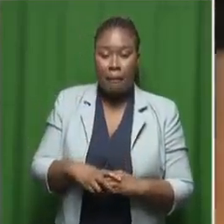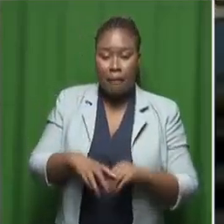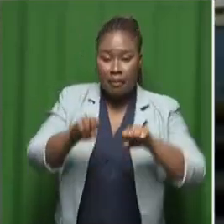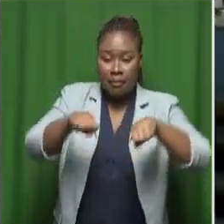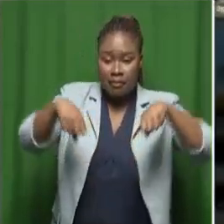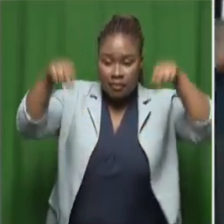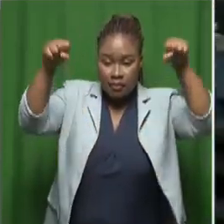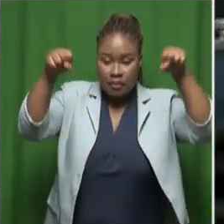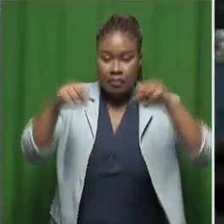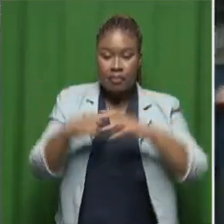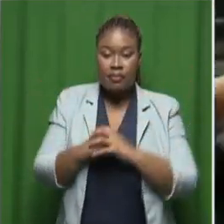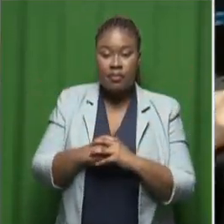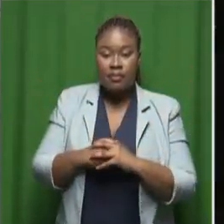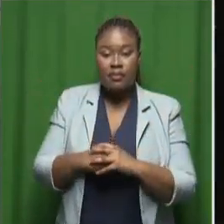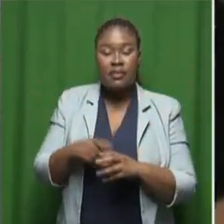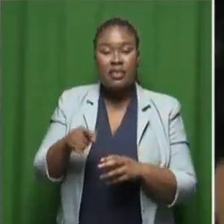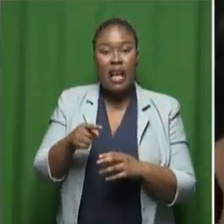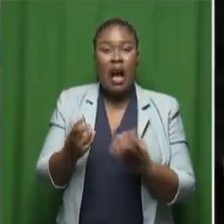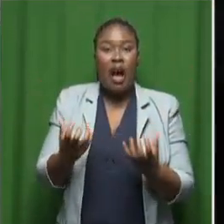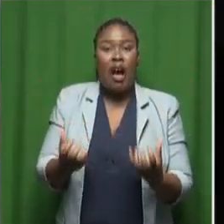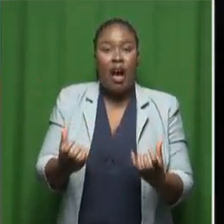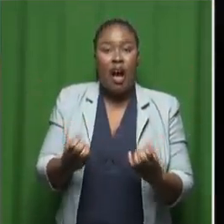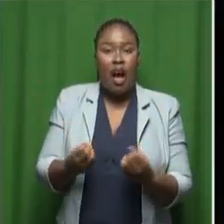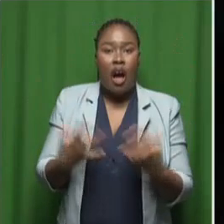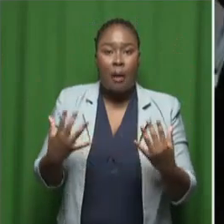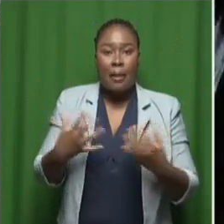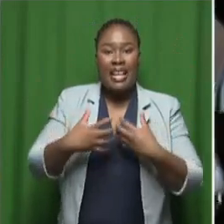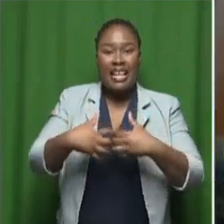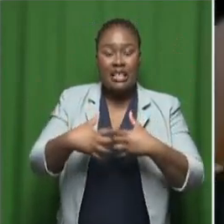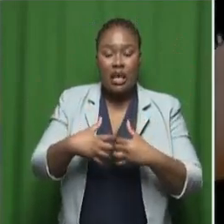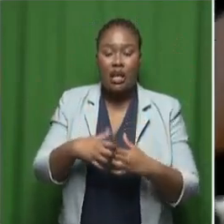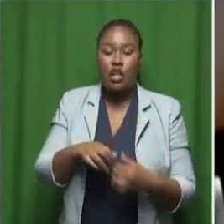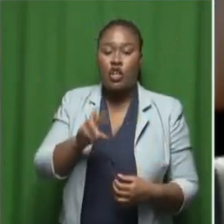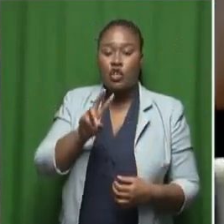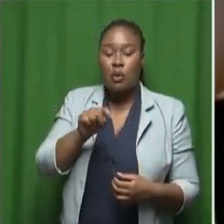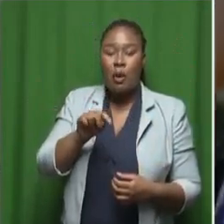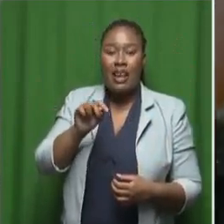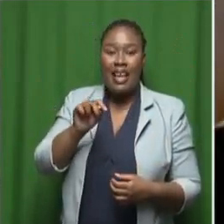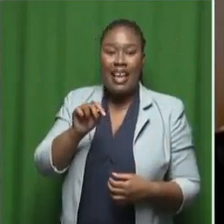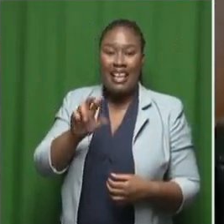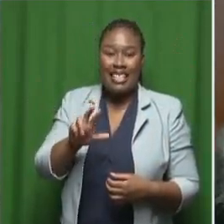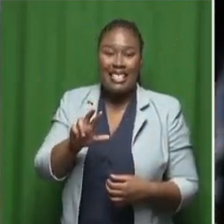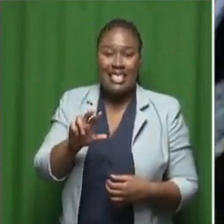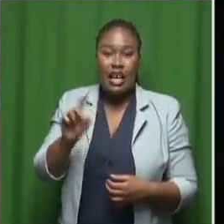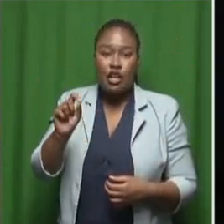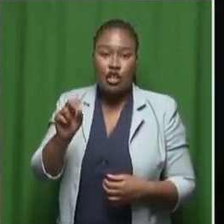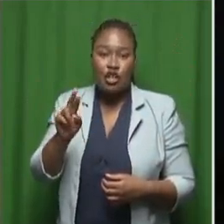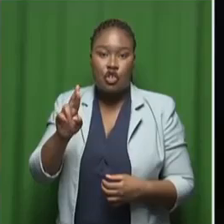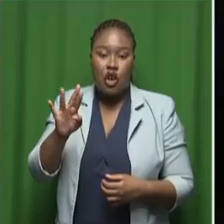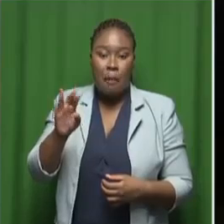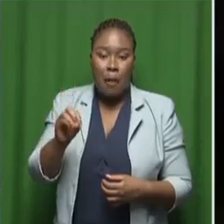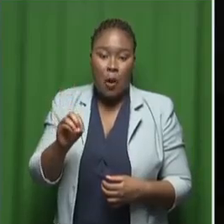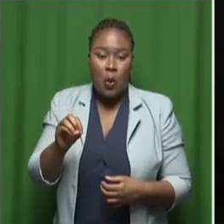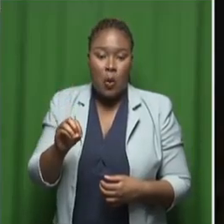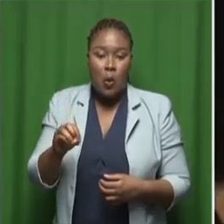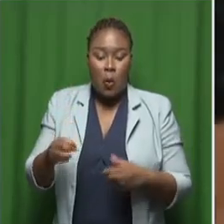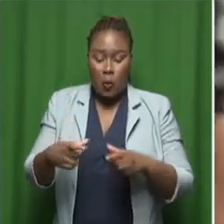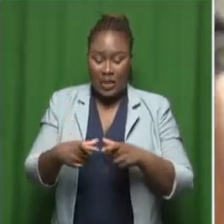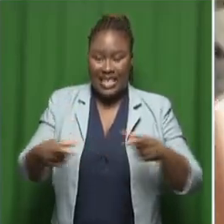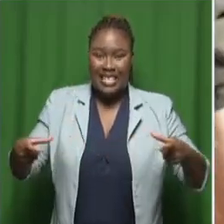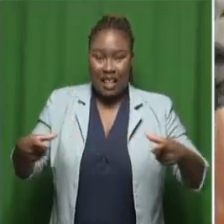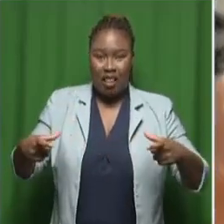What's the capacity here? So it's a 2.8 turbo diesel from Cummins that we use. Nice and strong, rugged